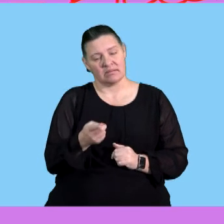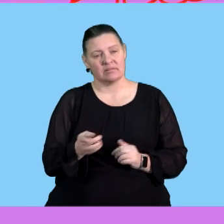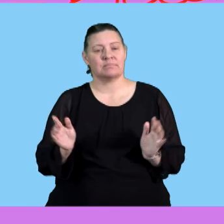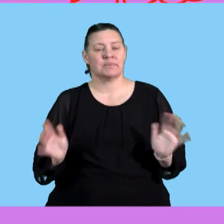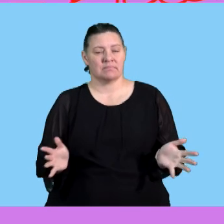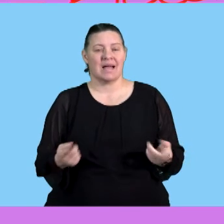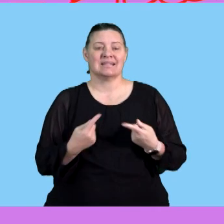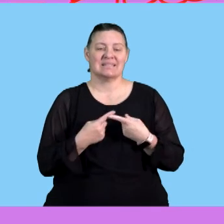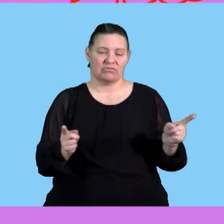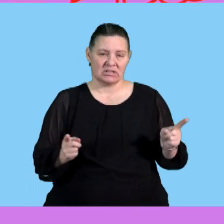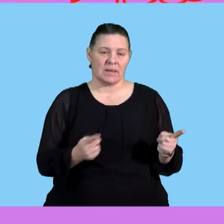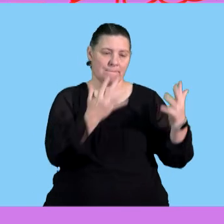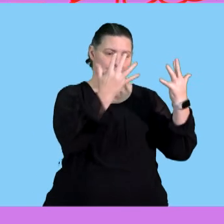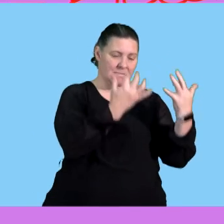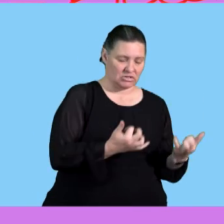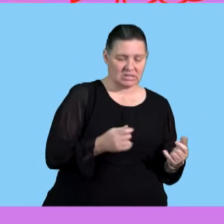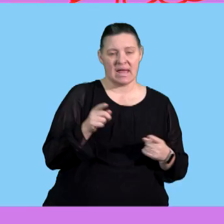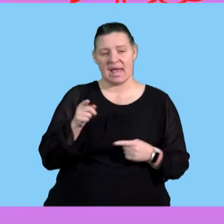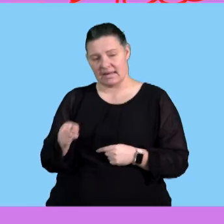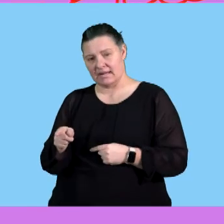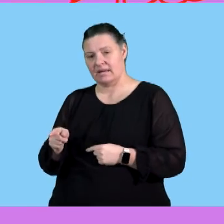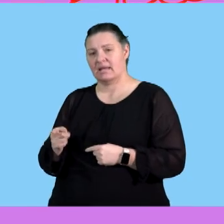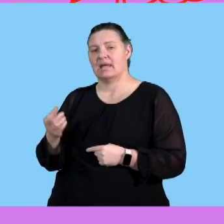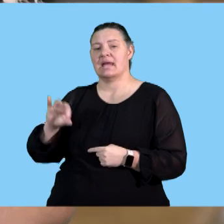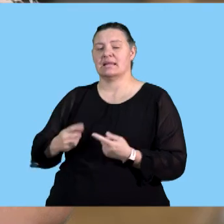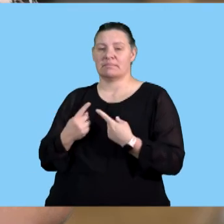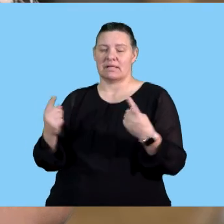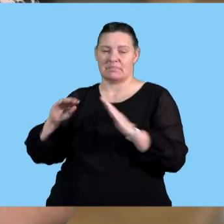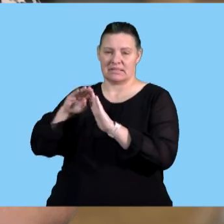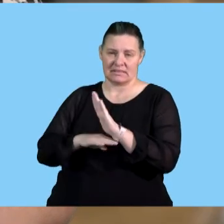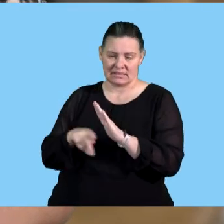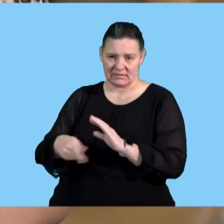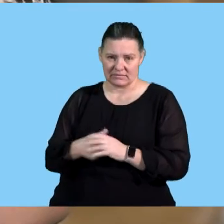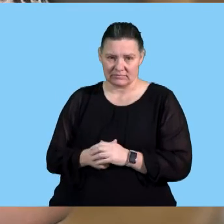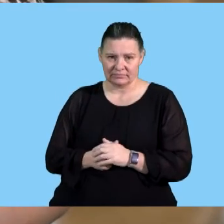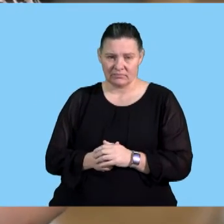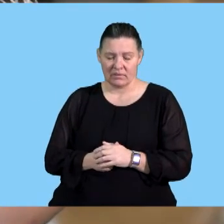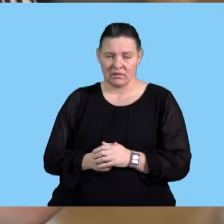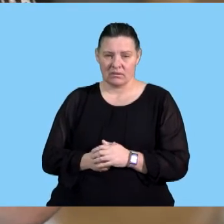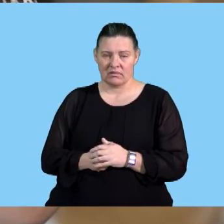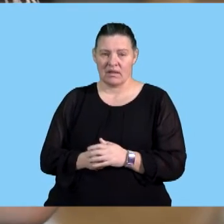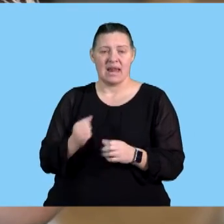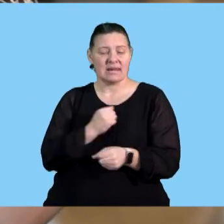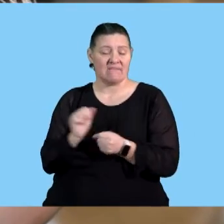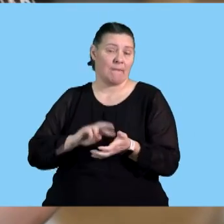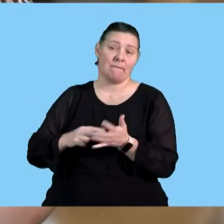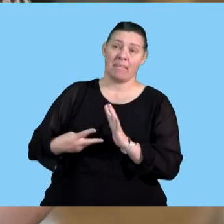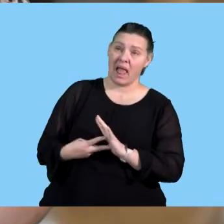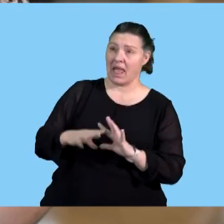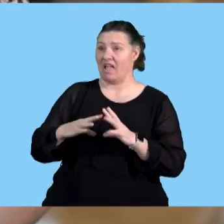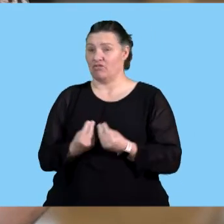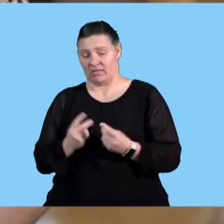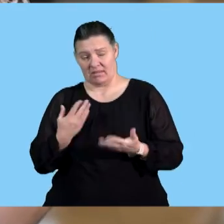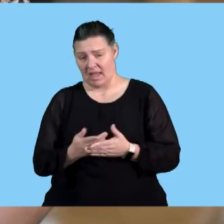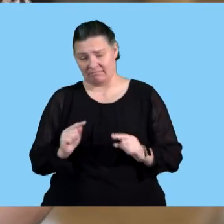And guys, that's the difference between a budget and an income statement. You can never